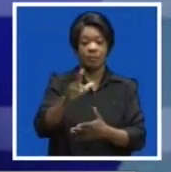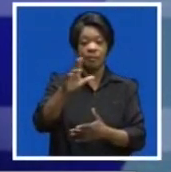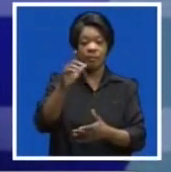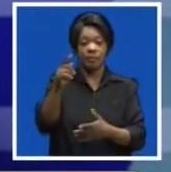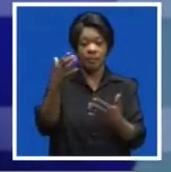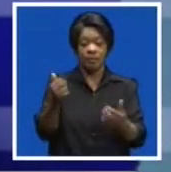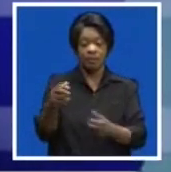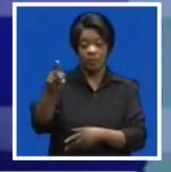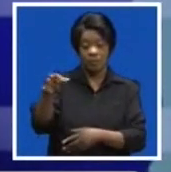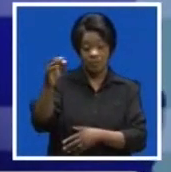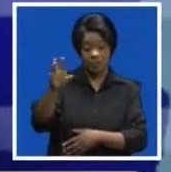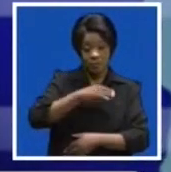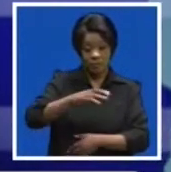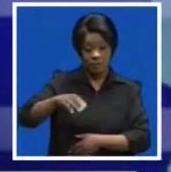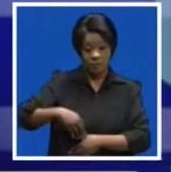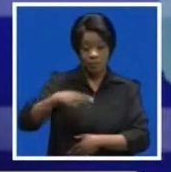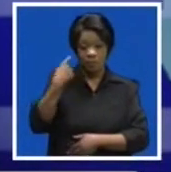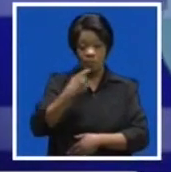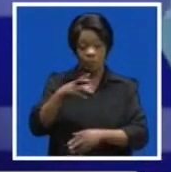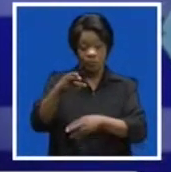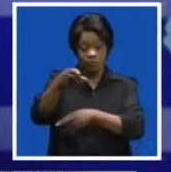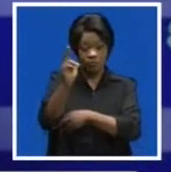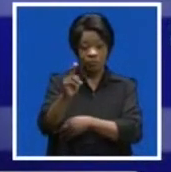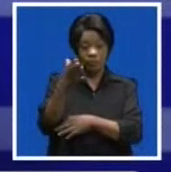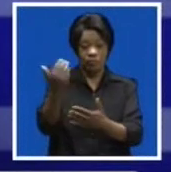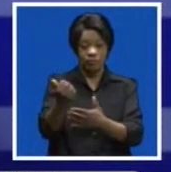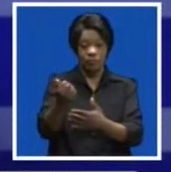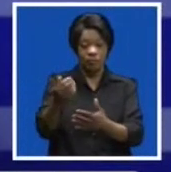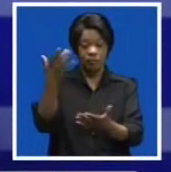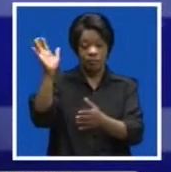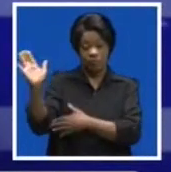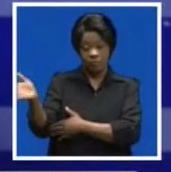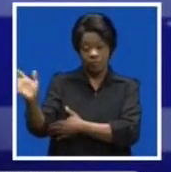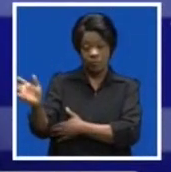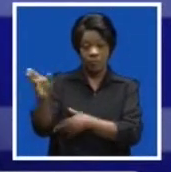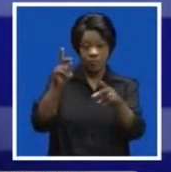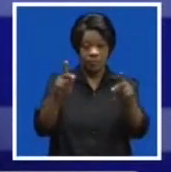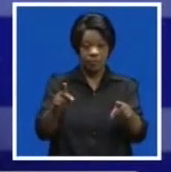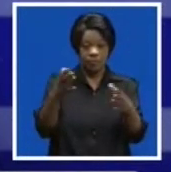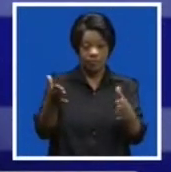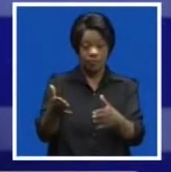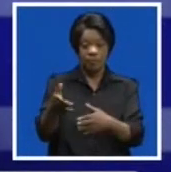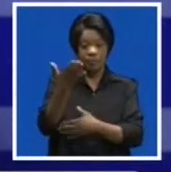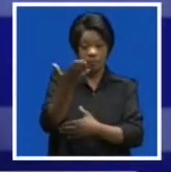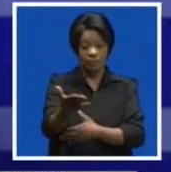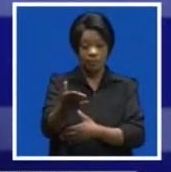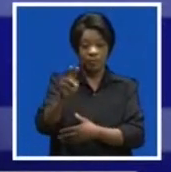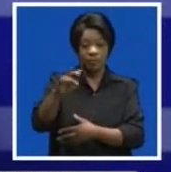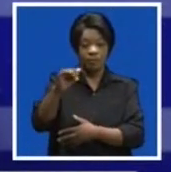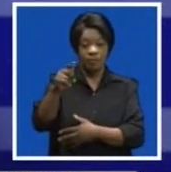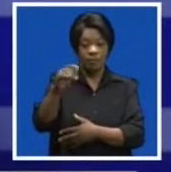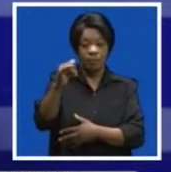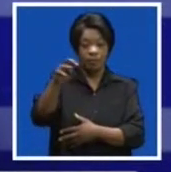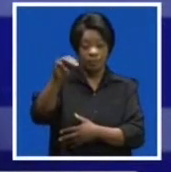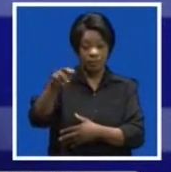6 Patriotic Front members who were shot at by suspected UPND cadres. The victims were shot as they